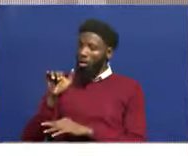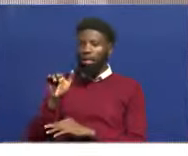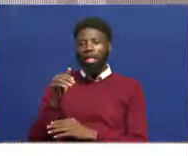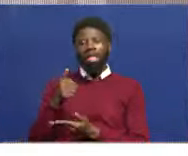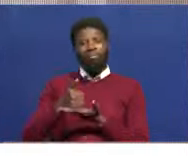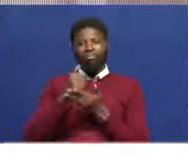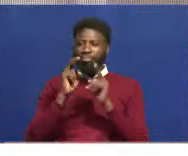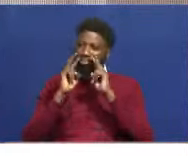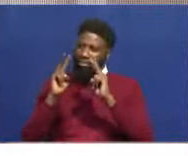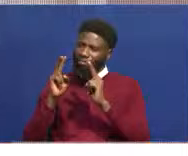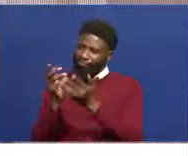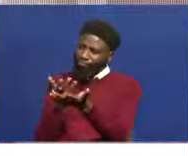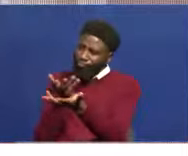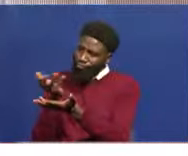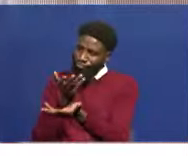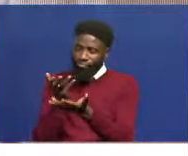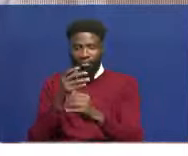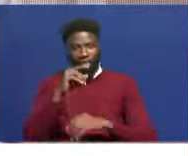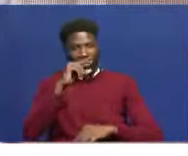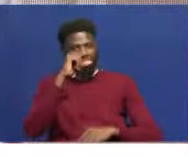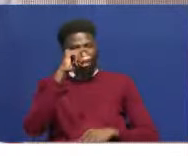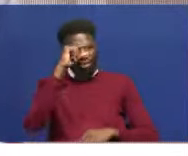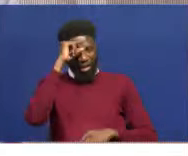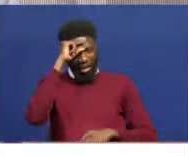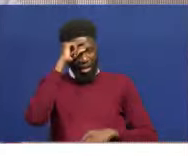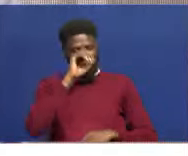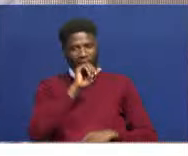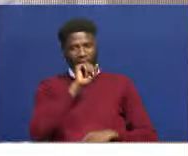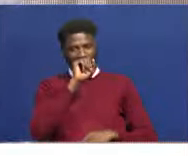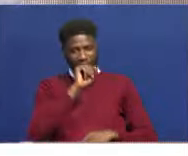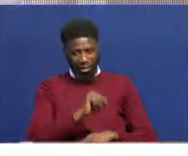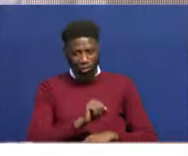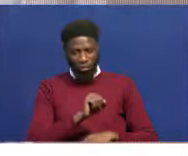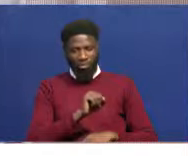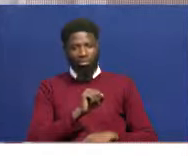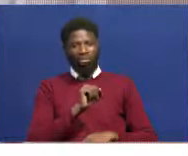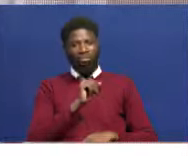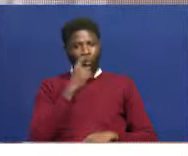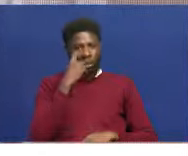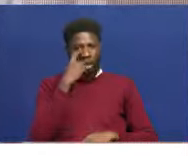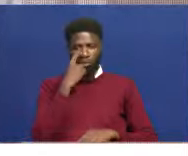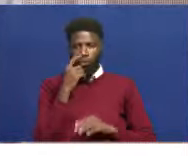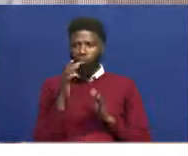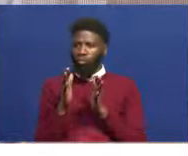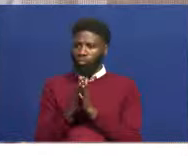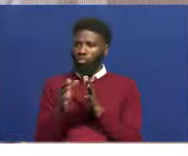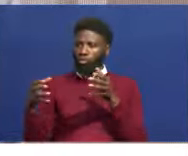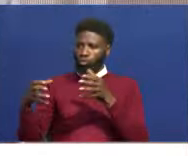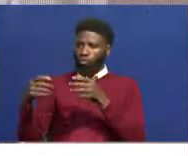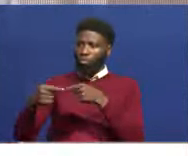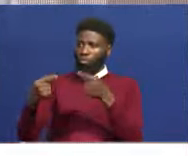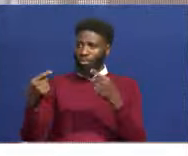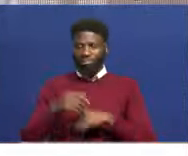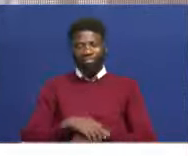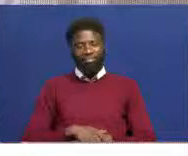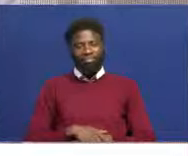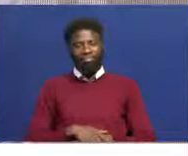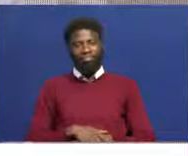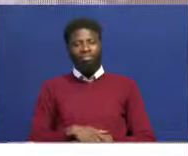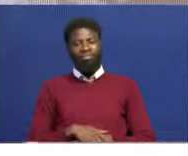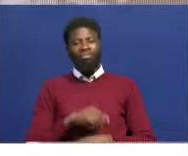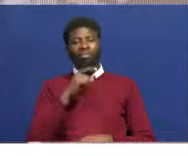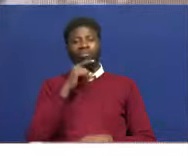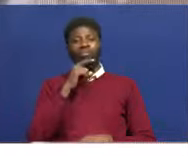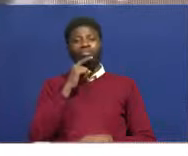South Sudan and the opposition. Your Excellencies, ladies and gentlemen,